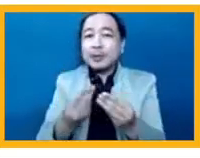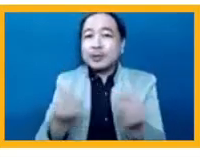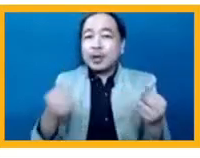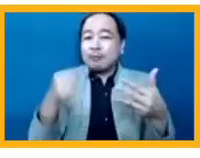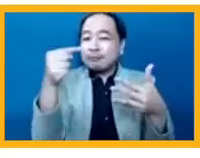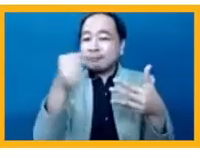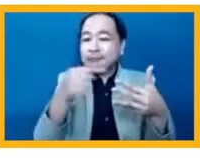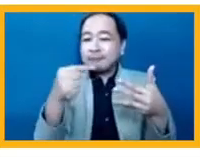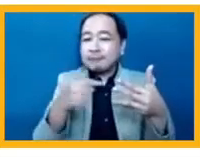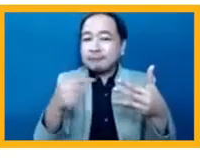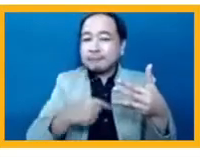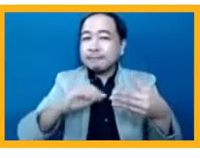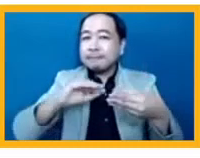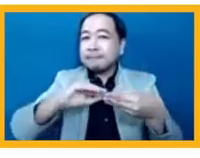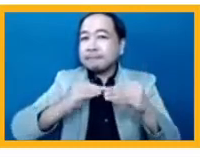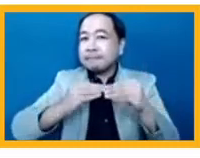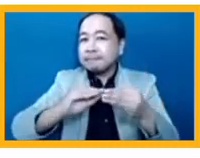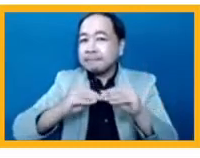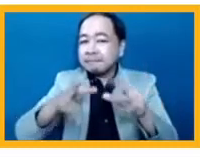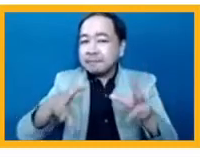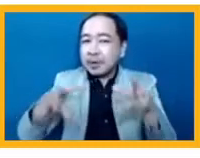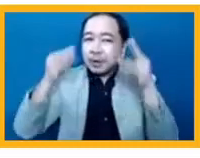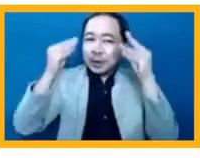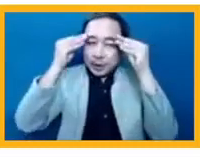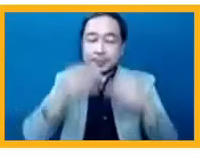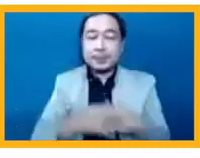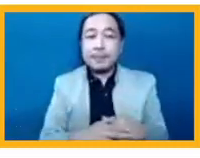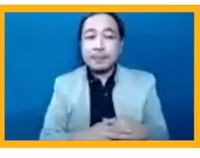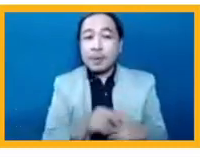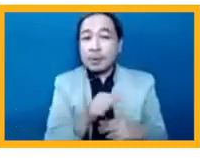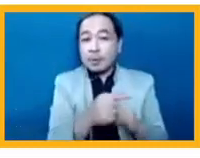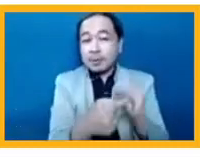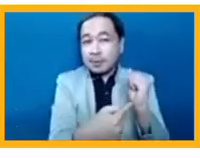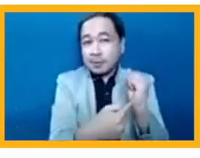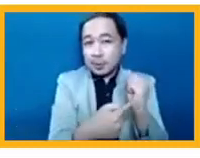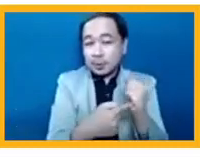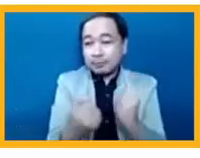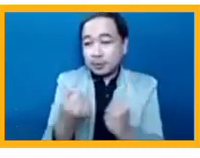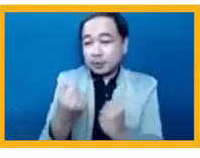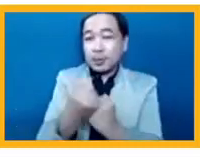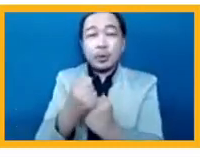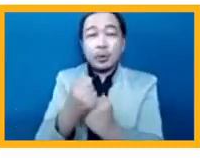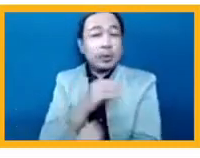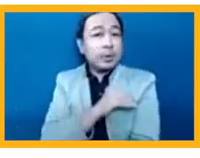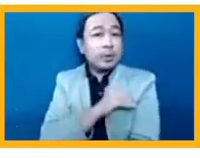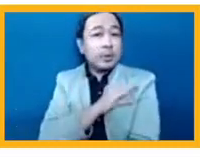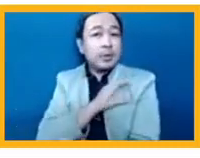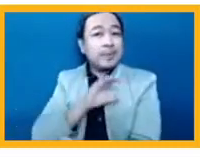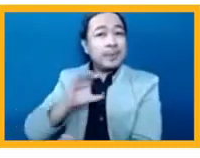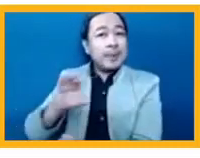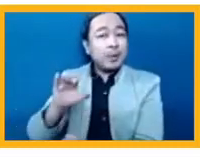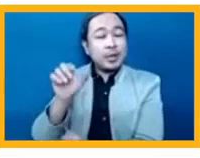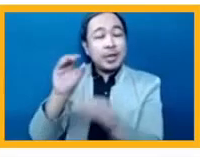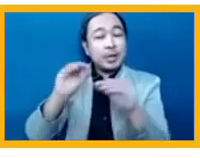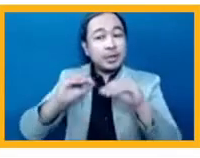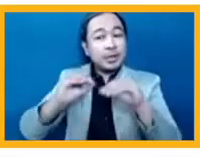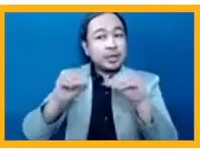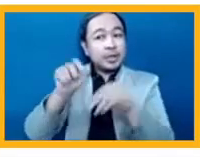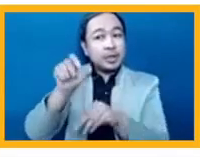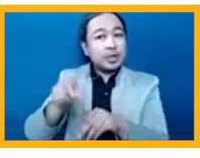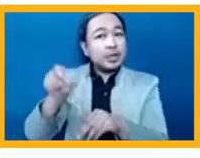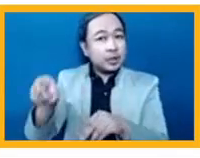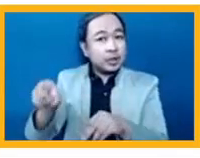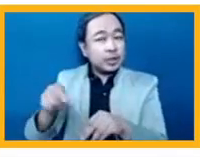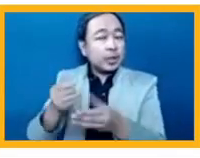augmenting traditional learning practices. Technology supports and empowers teachers, engages and provides agency to